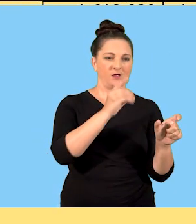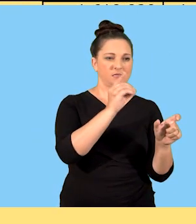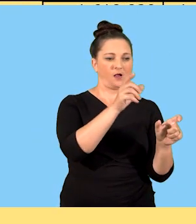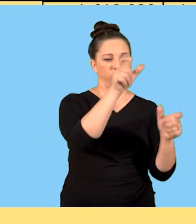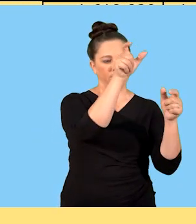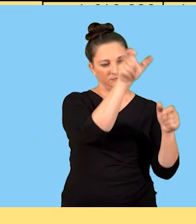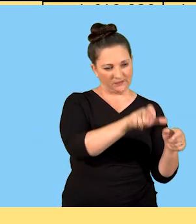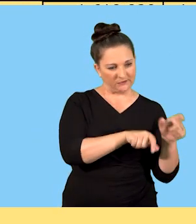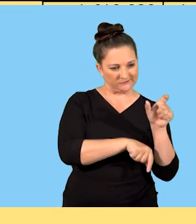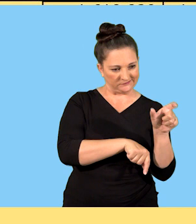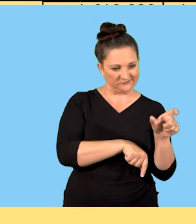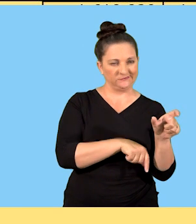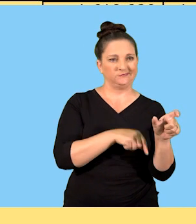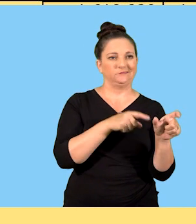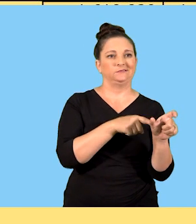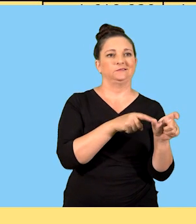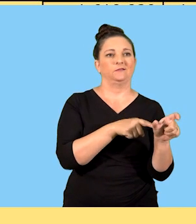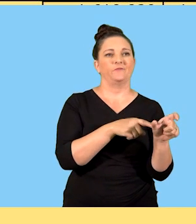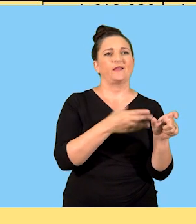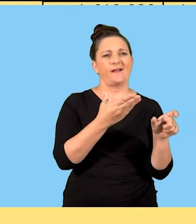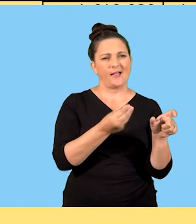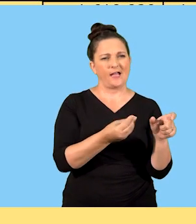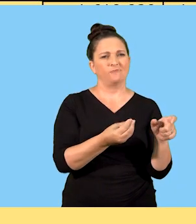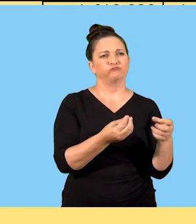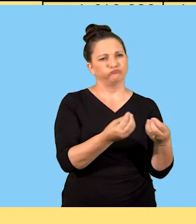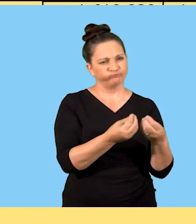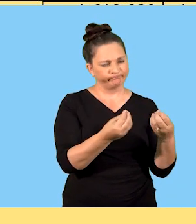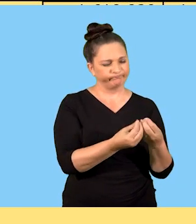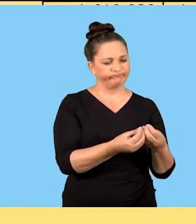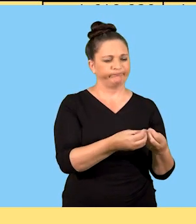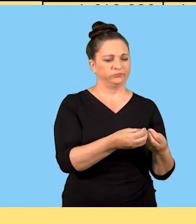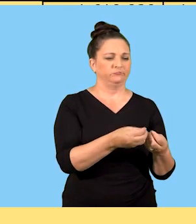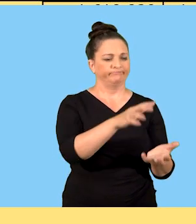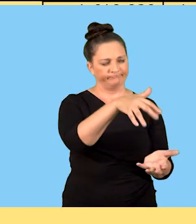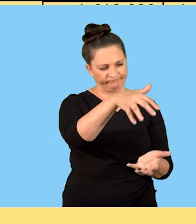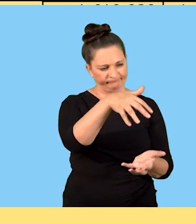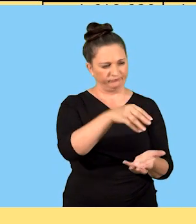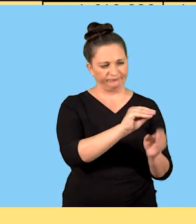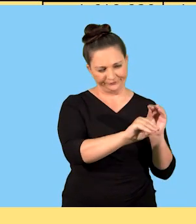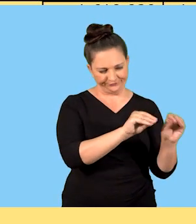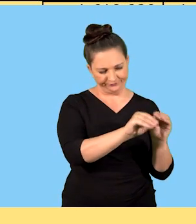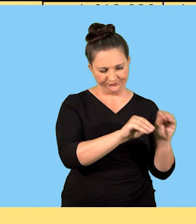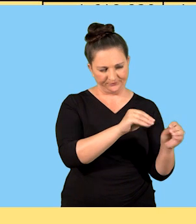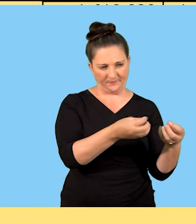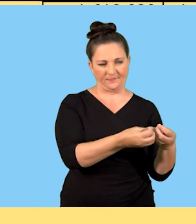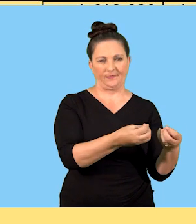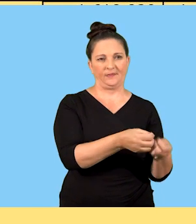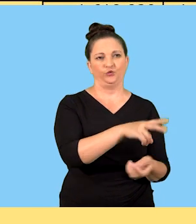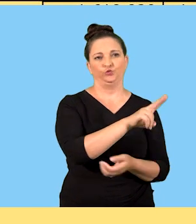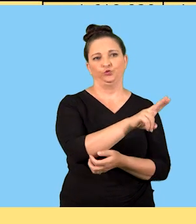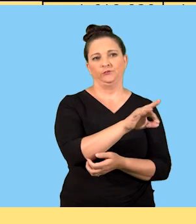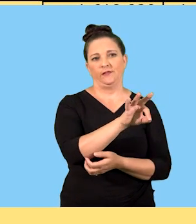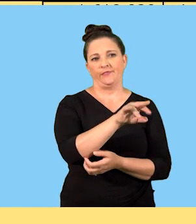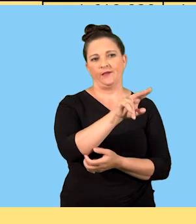the debit side because I have an expense called packing materials. So I'll come here. Here's my